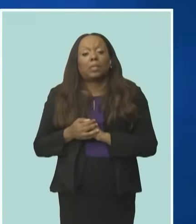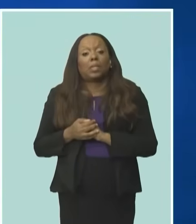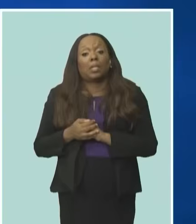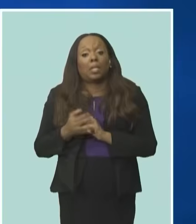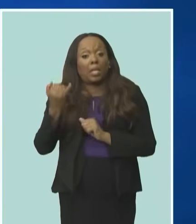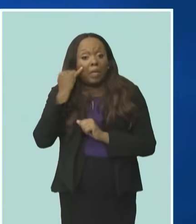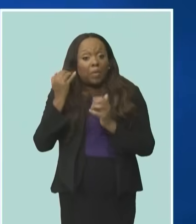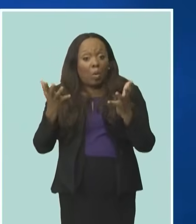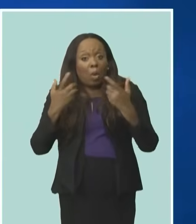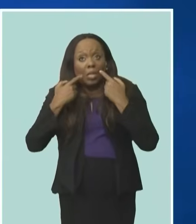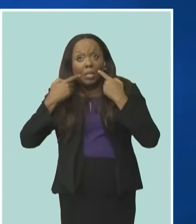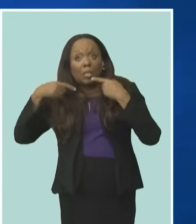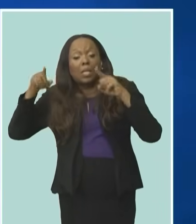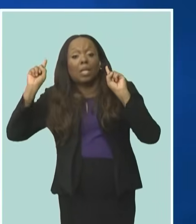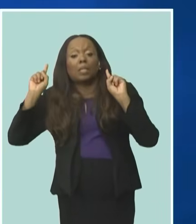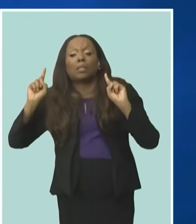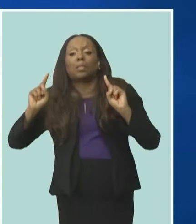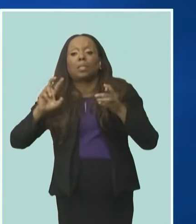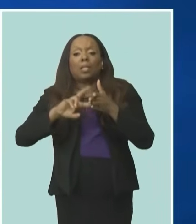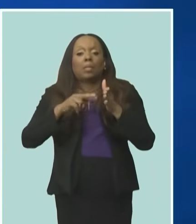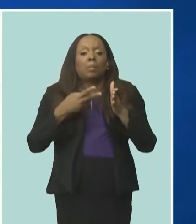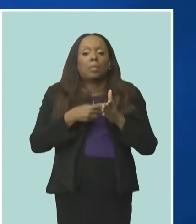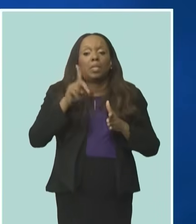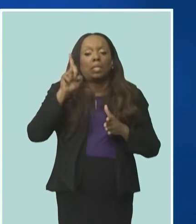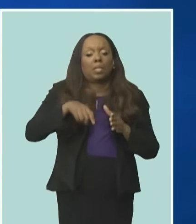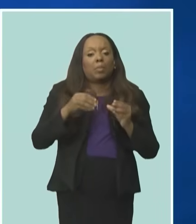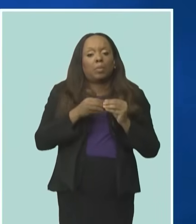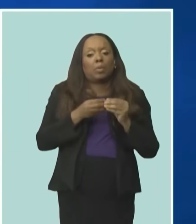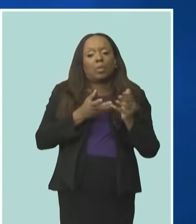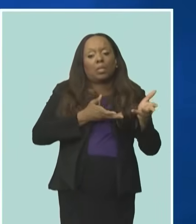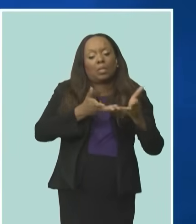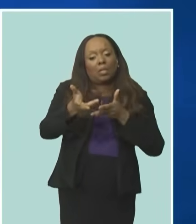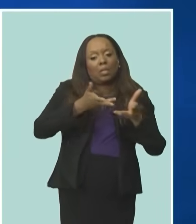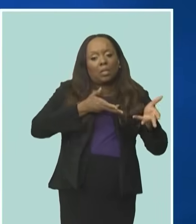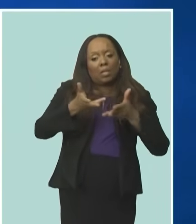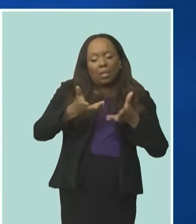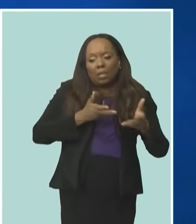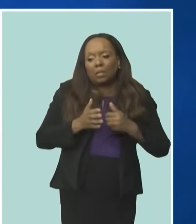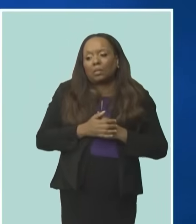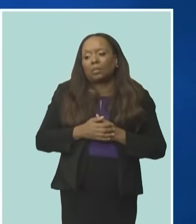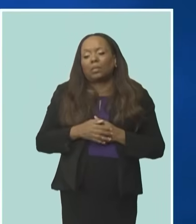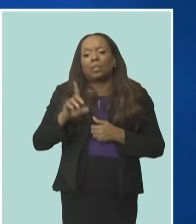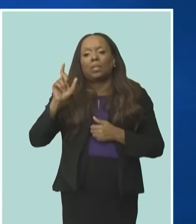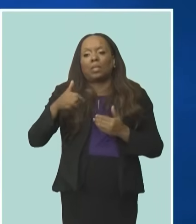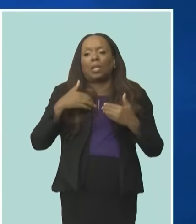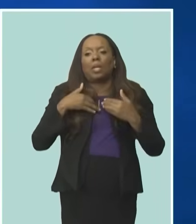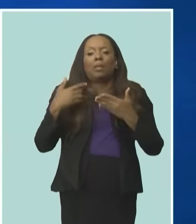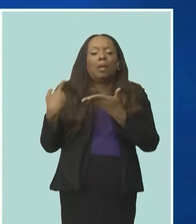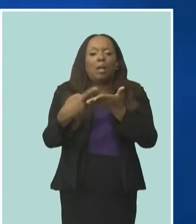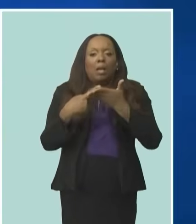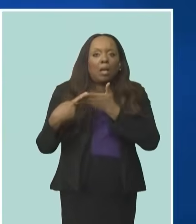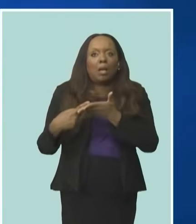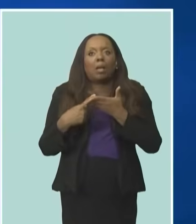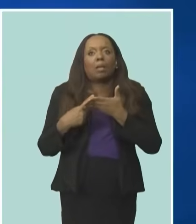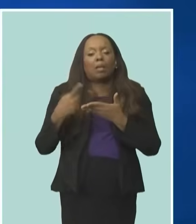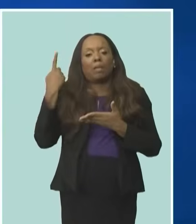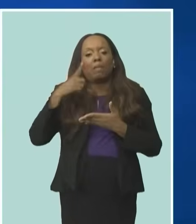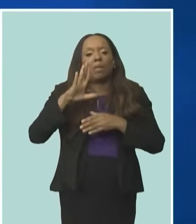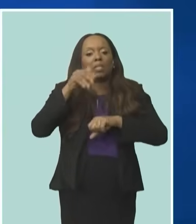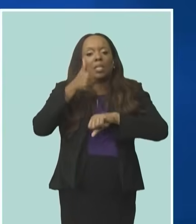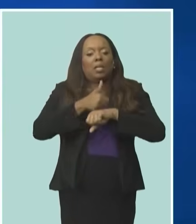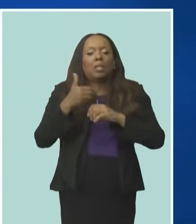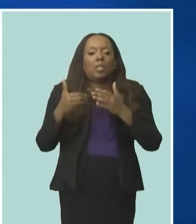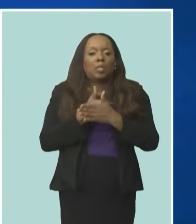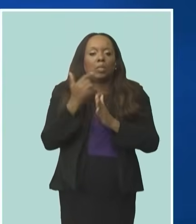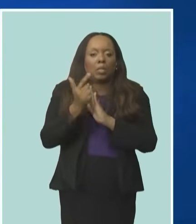engagement, urging businesses and citizens to join consultations as the new law takes shape. The new